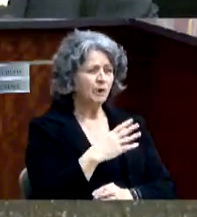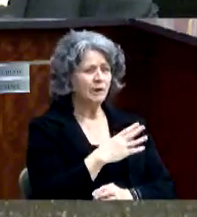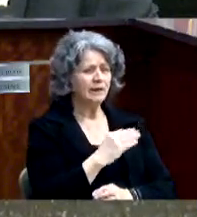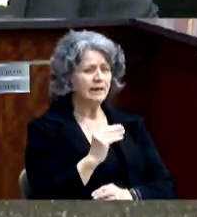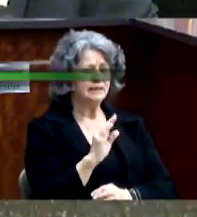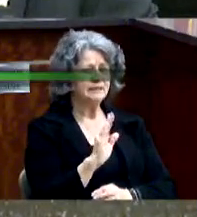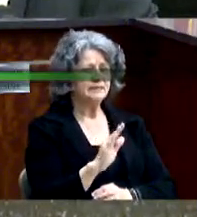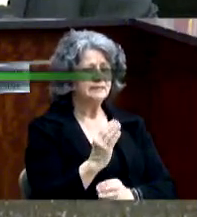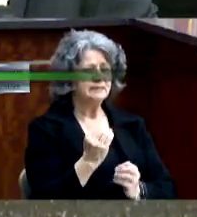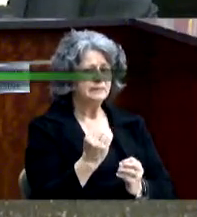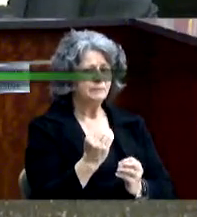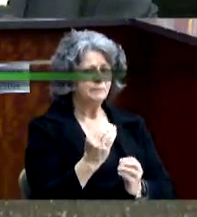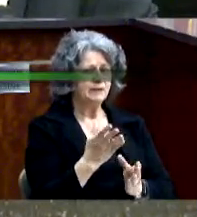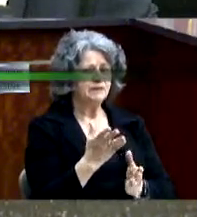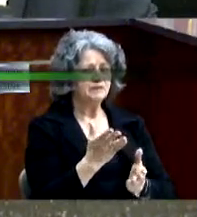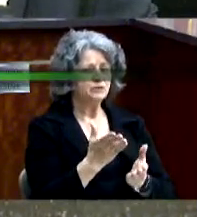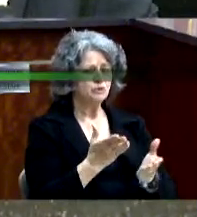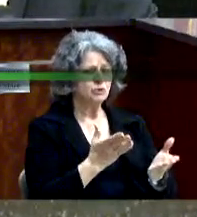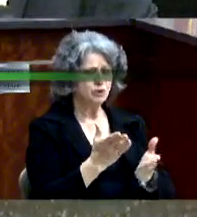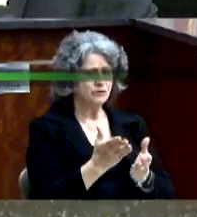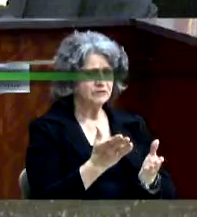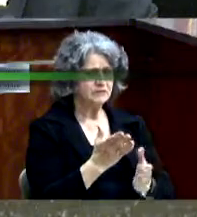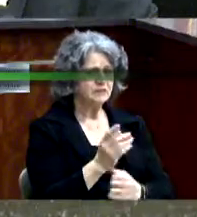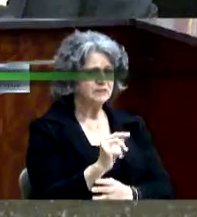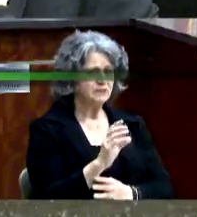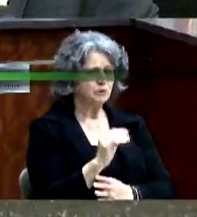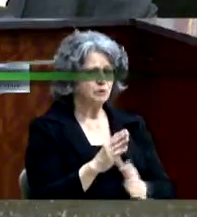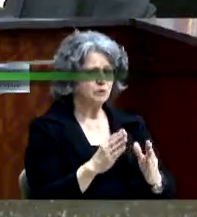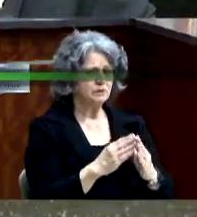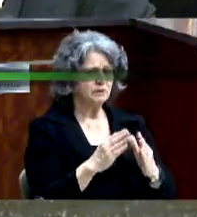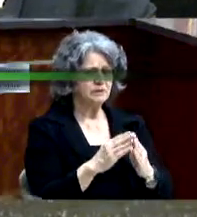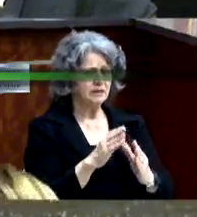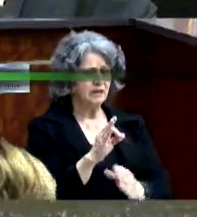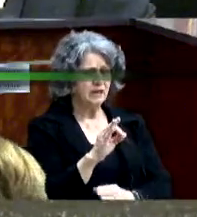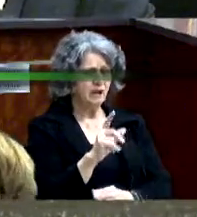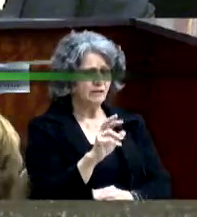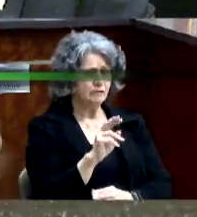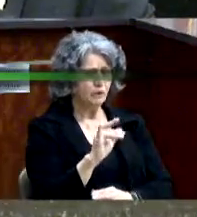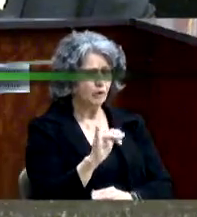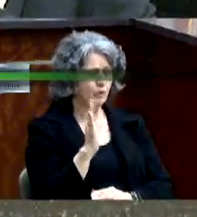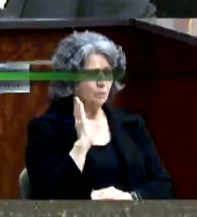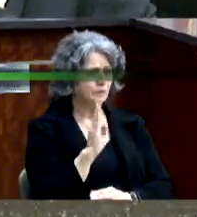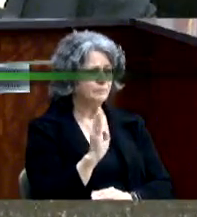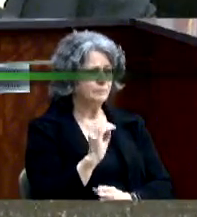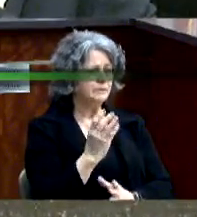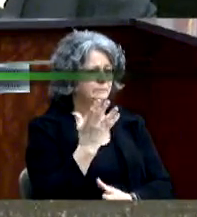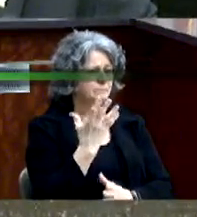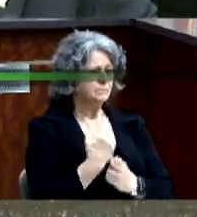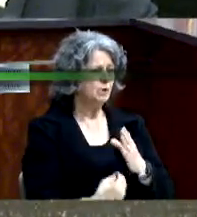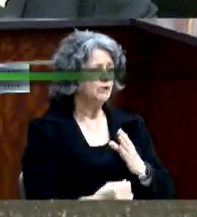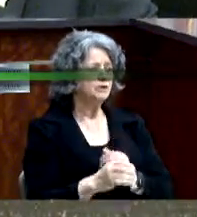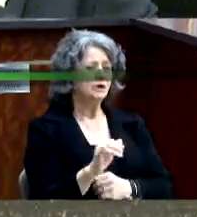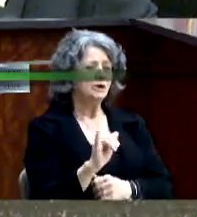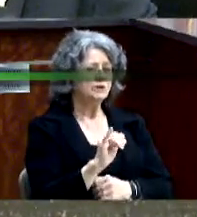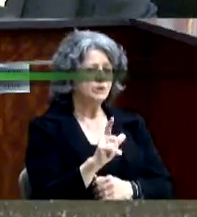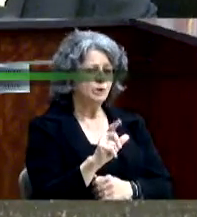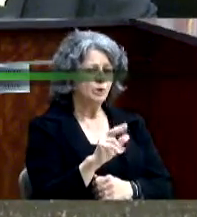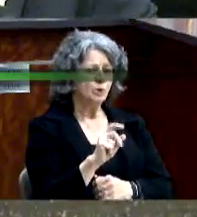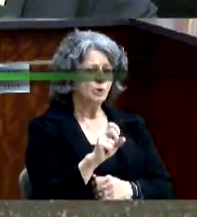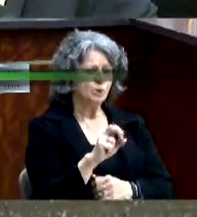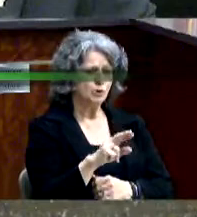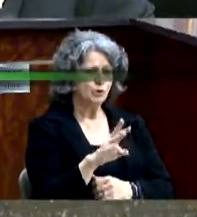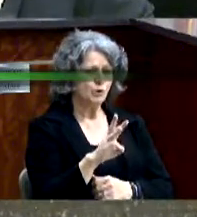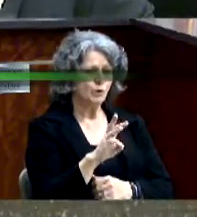many services to the city of Laurel will be lost. Also to Luther Williams, who used to